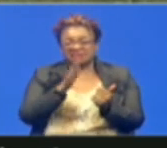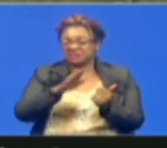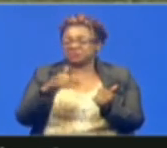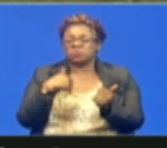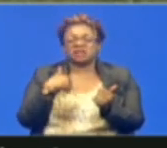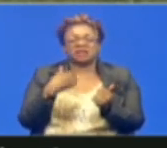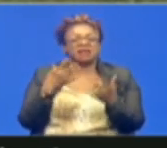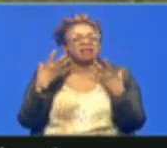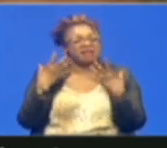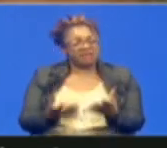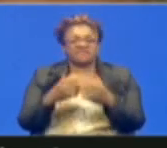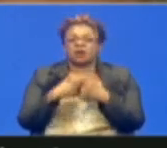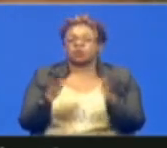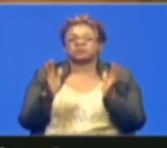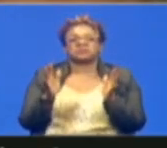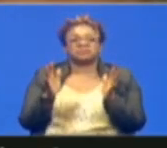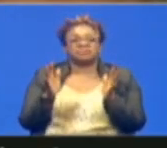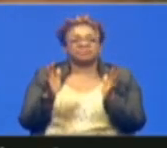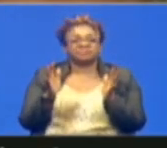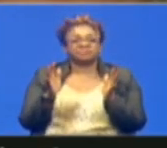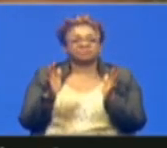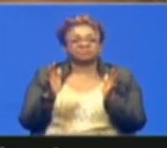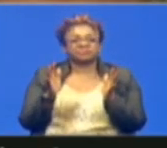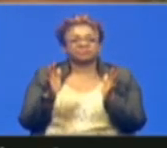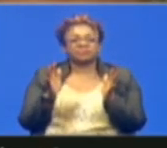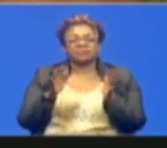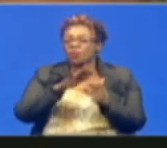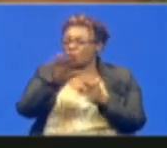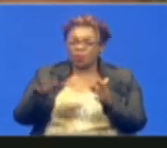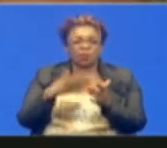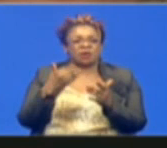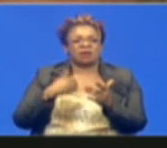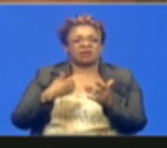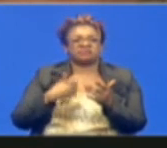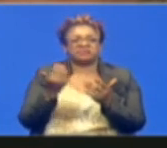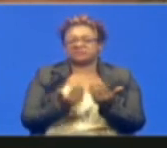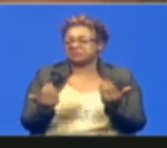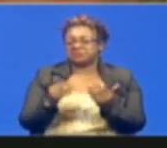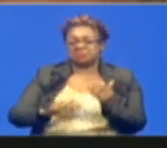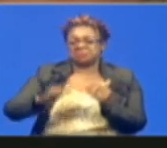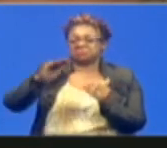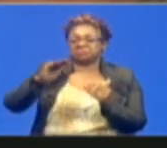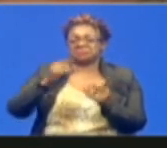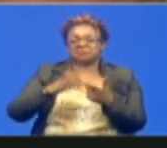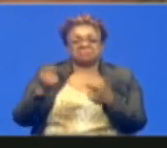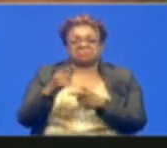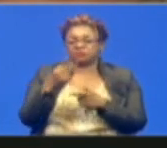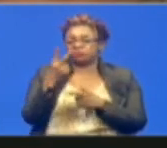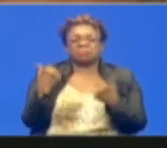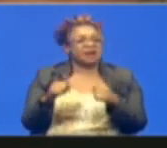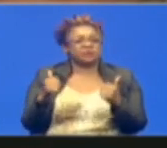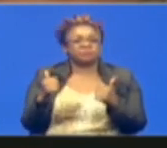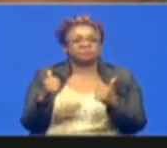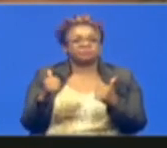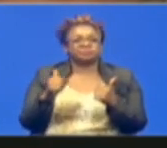hasara moja kubwa sana. Na hiyo gamia yote mizaa mtoto yake hakuna ile amefika miezi mbili. Mtoto yake sasa